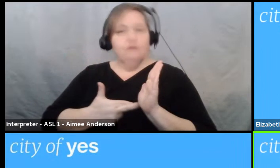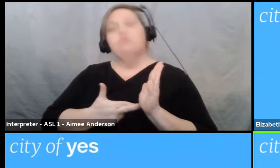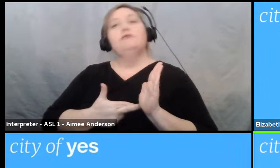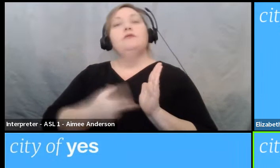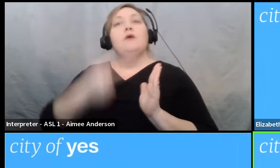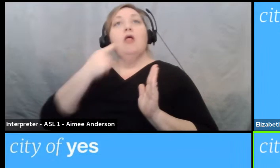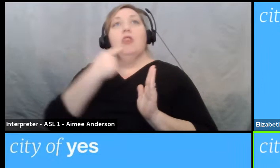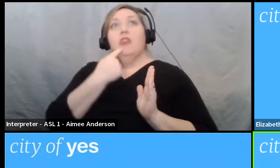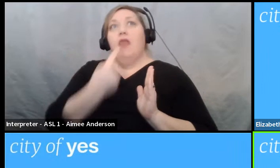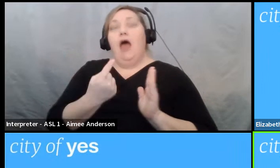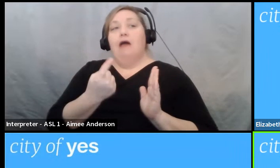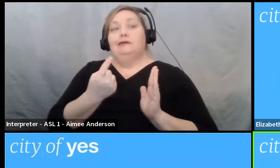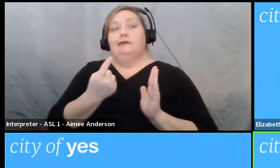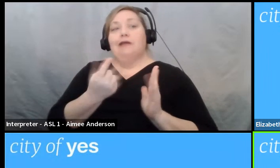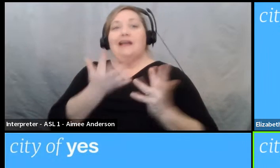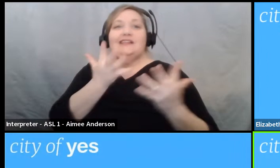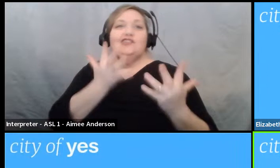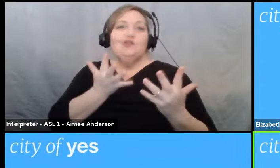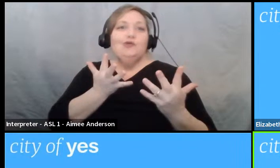basically discourage,